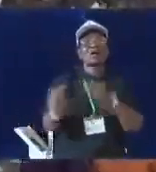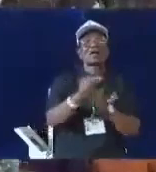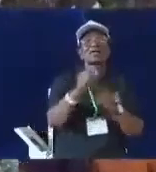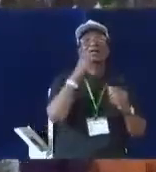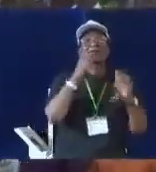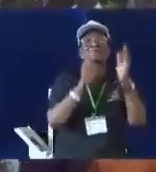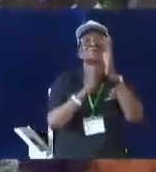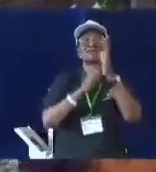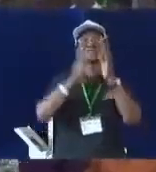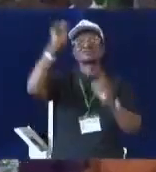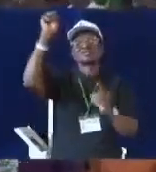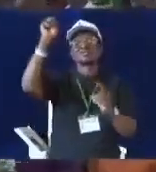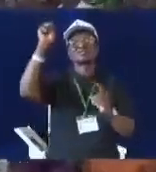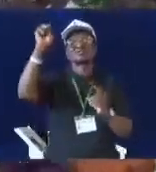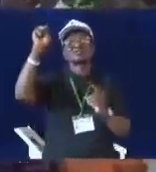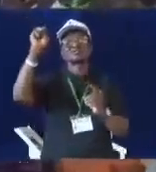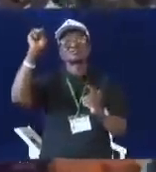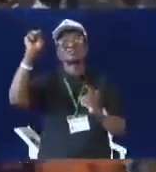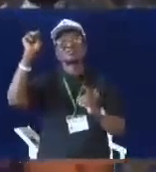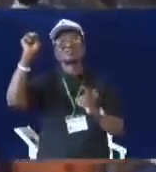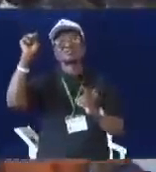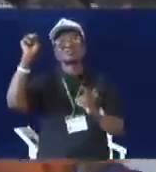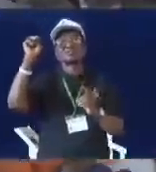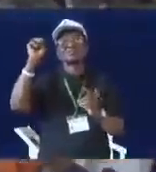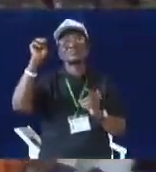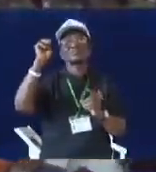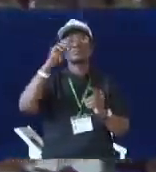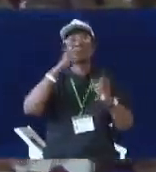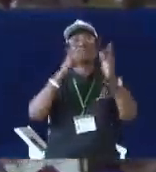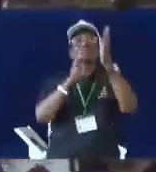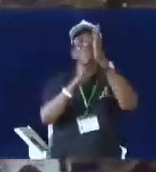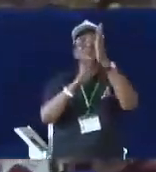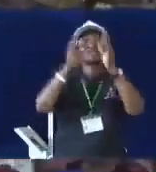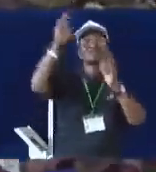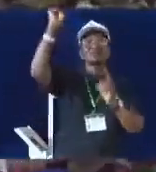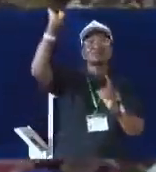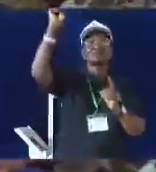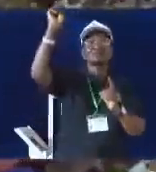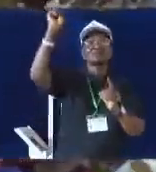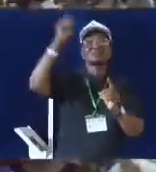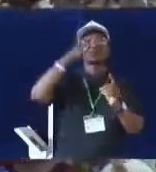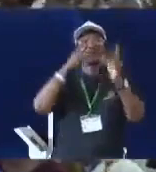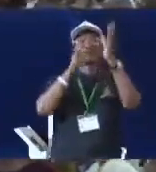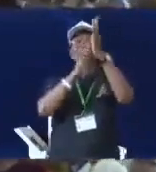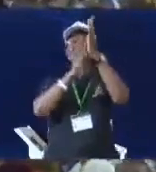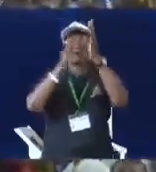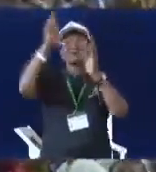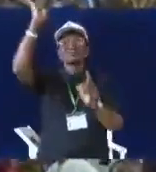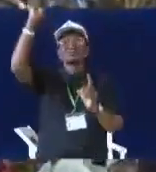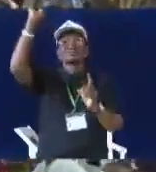have never done. No, this is not a gentle praising. Praise Him. Praise Him.